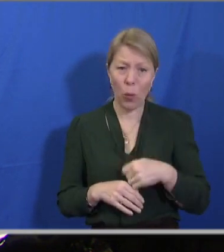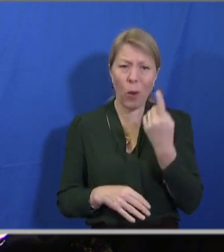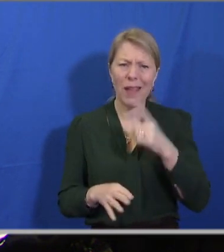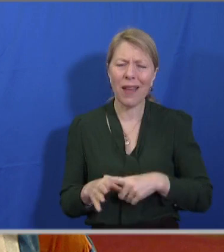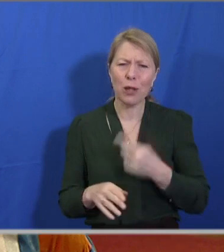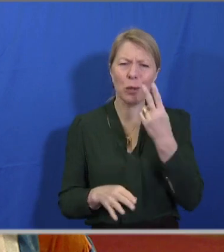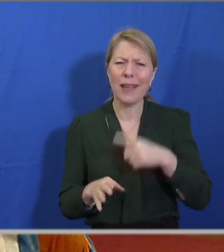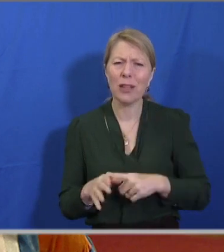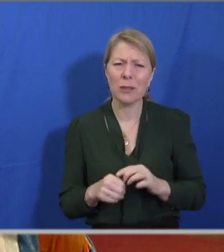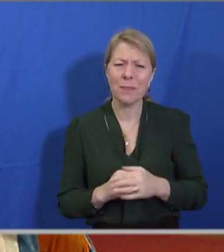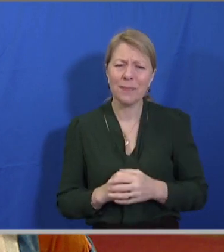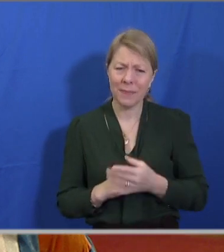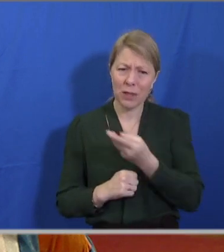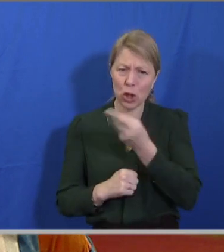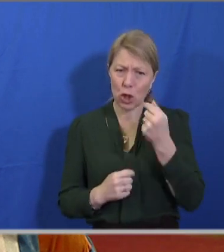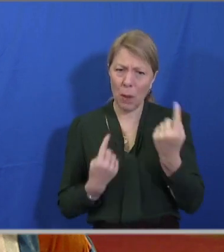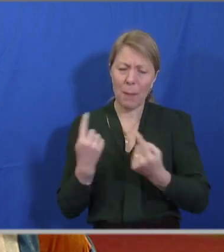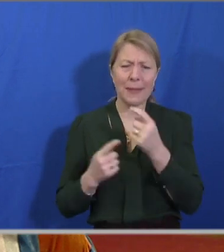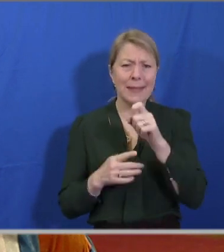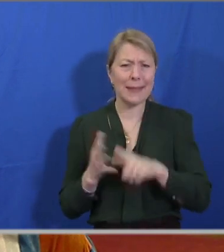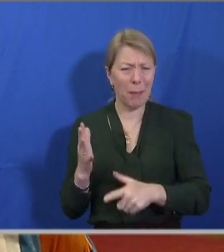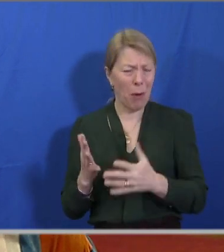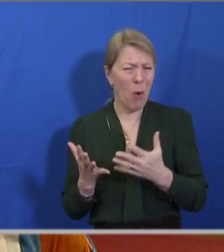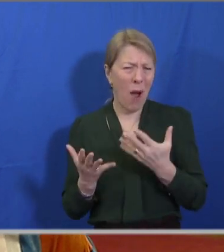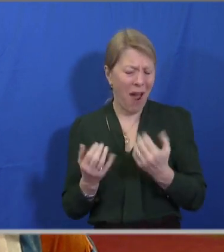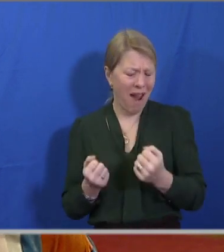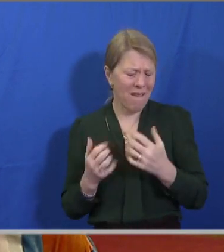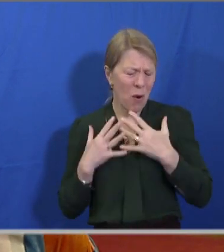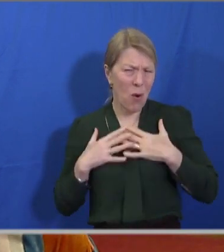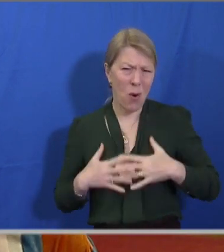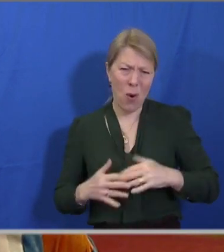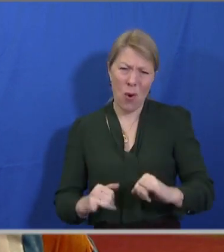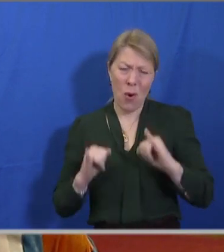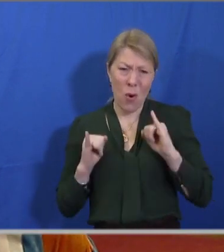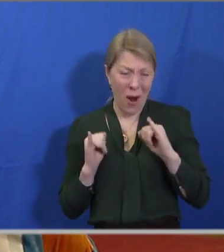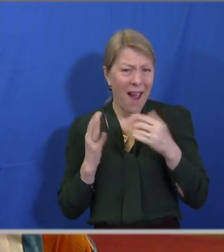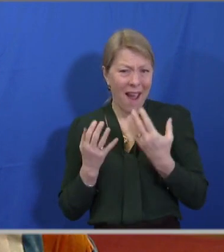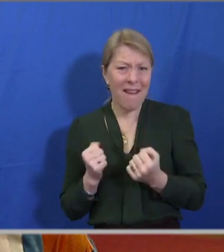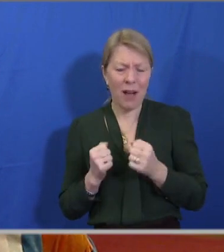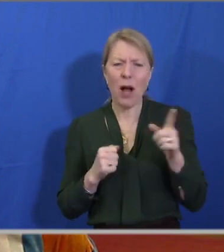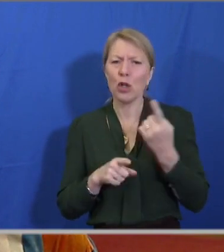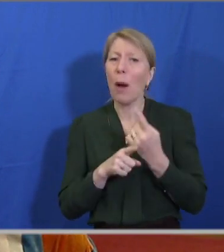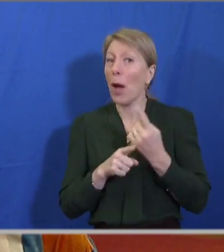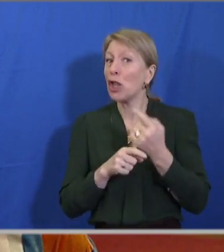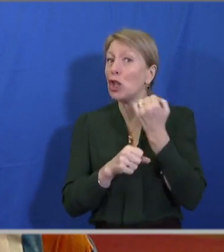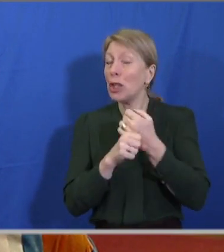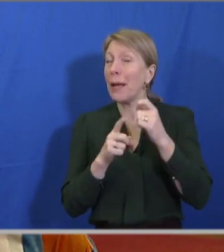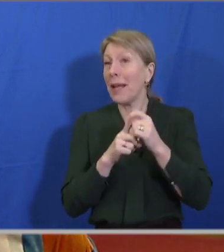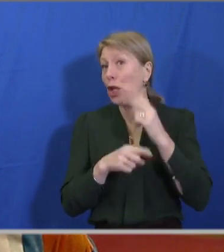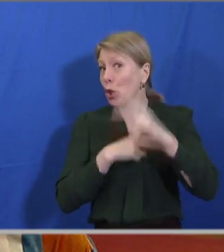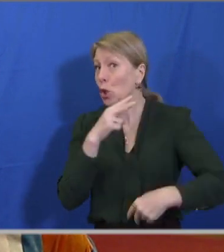disabled people here, and you talking about training GPs in 2 years' time may be too late for some of